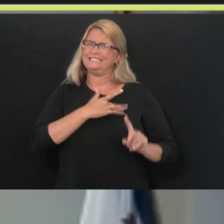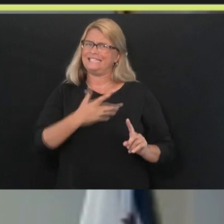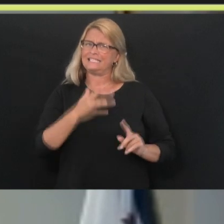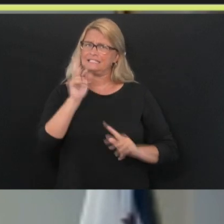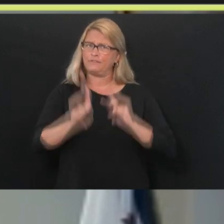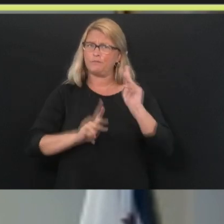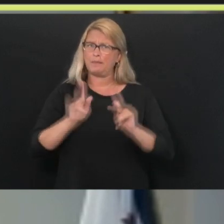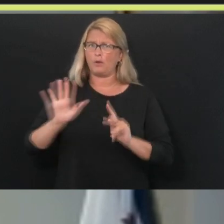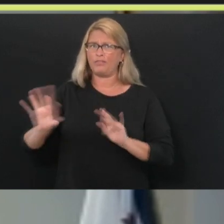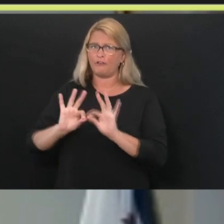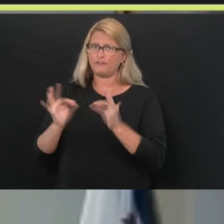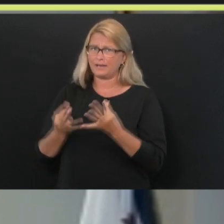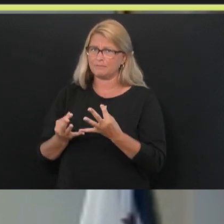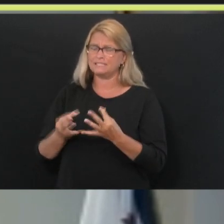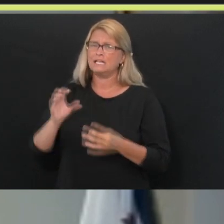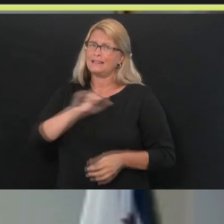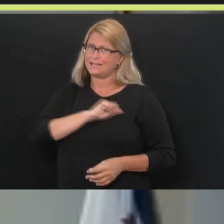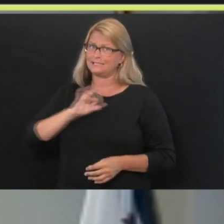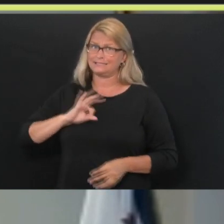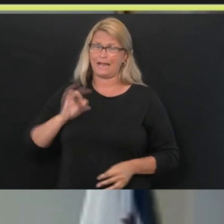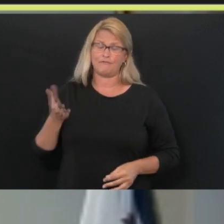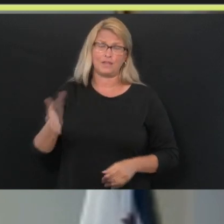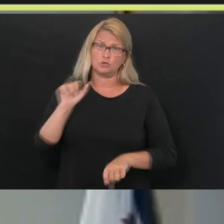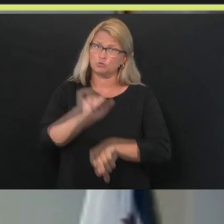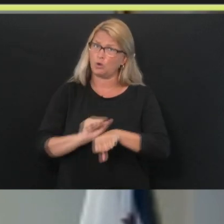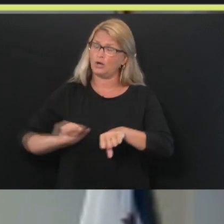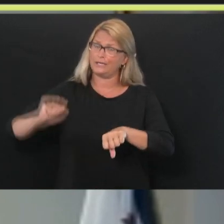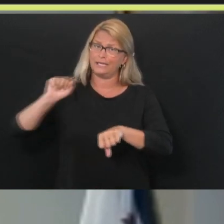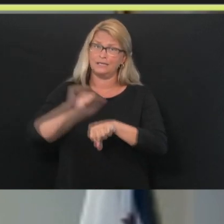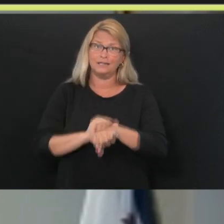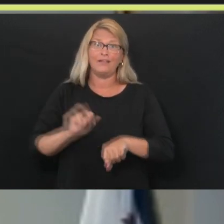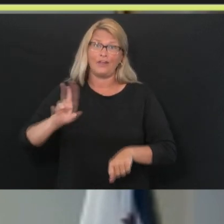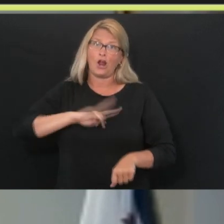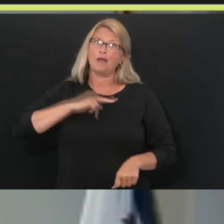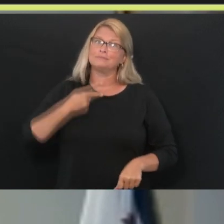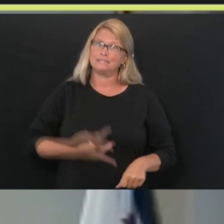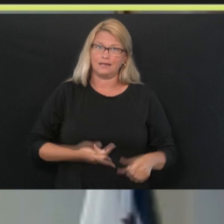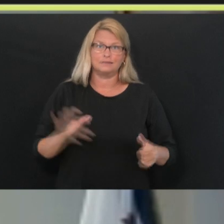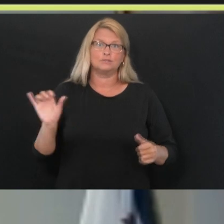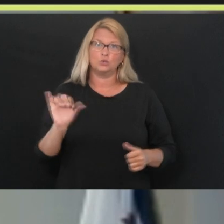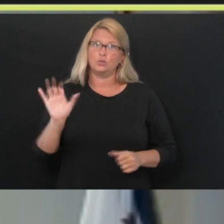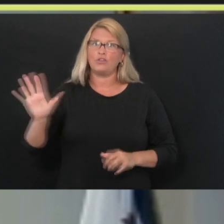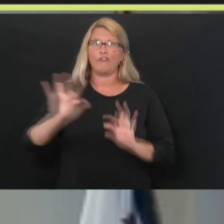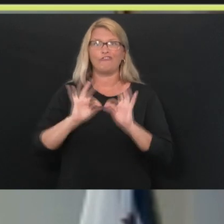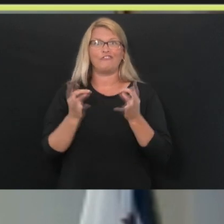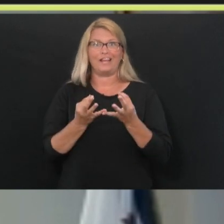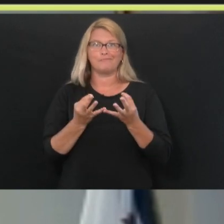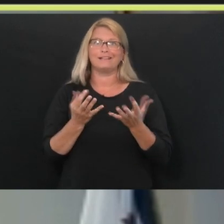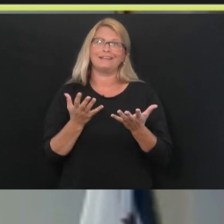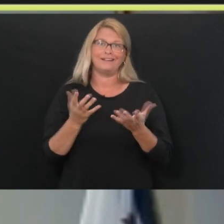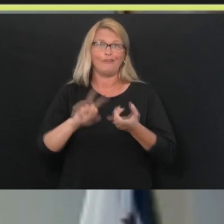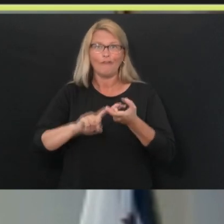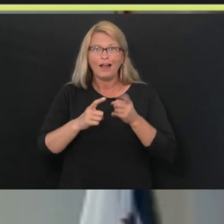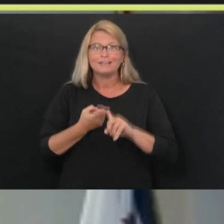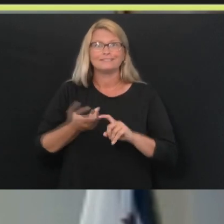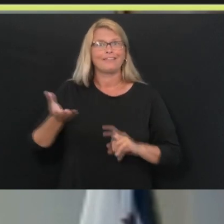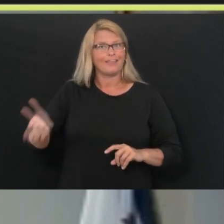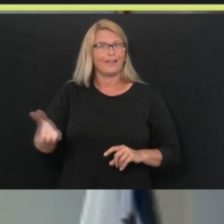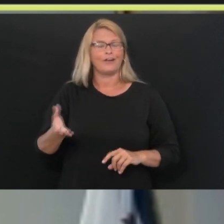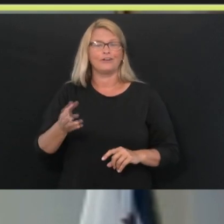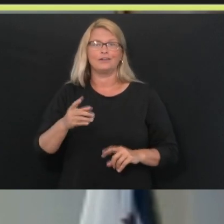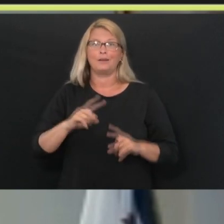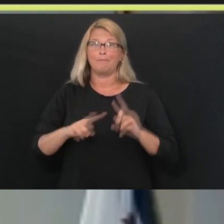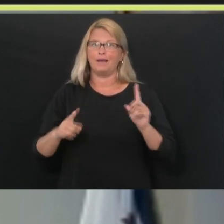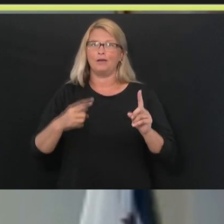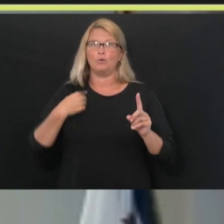well has been working very hard. They're very upset. These are family members to them as well. but this reporting method is what we